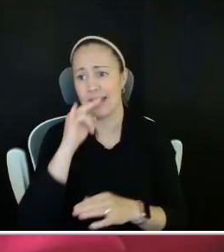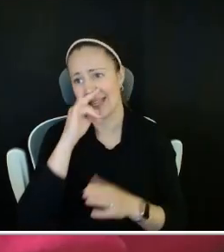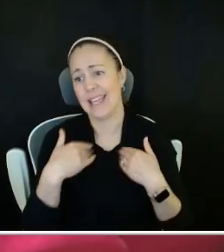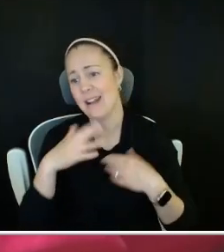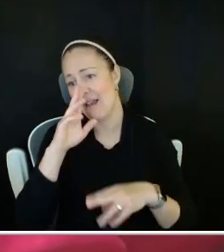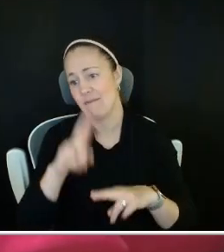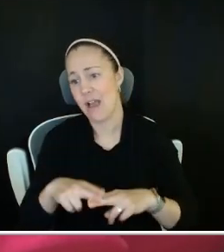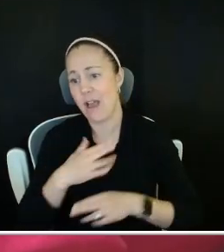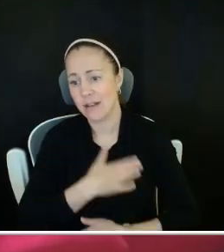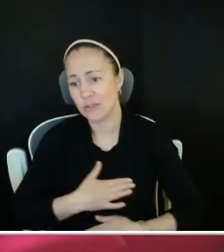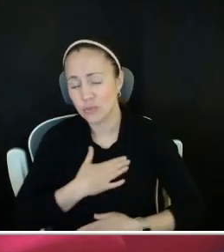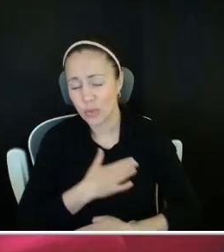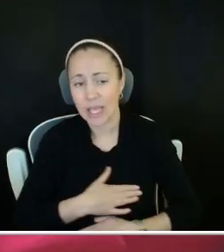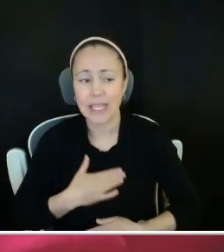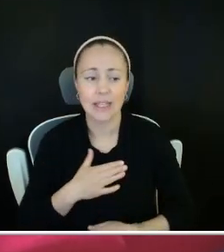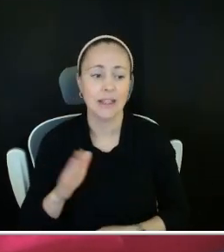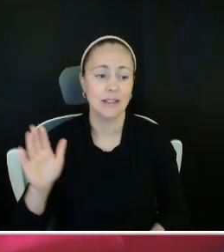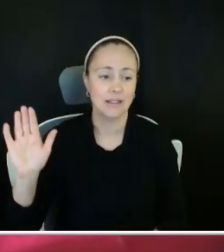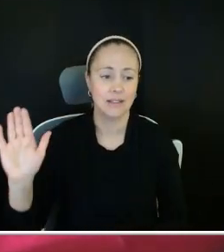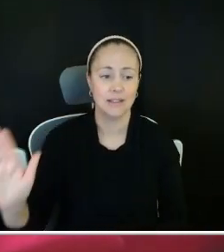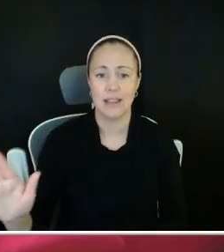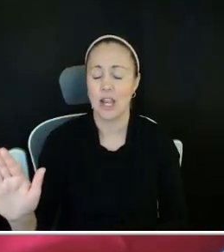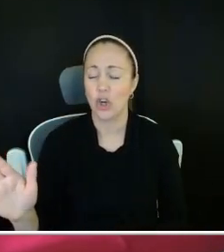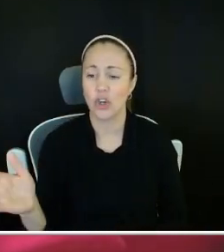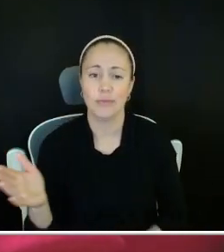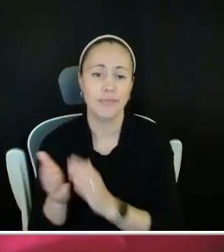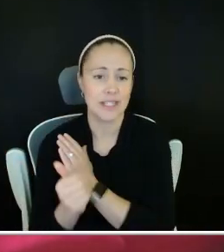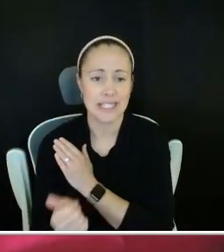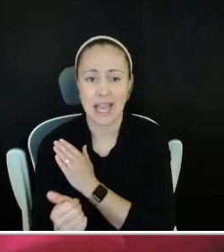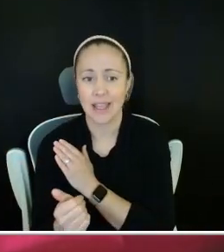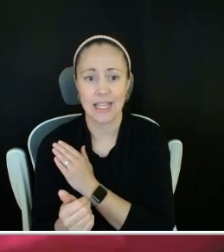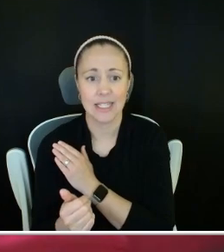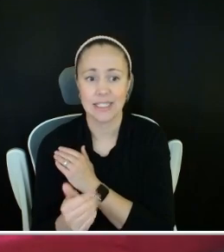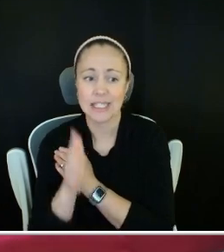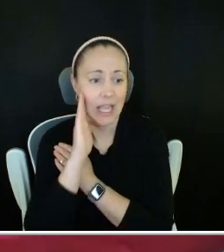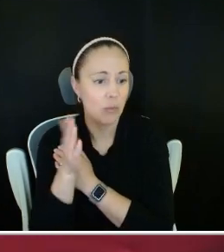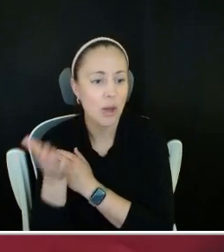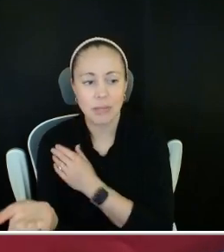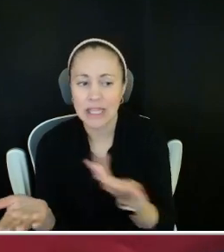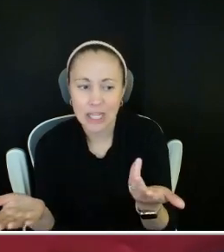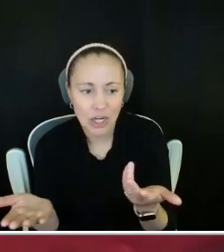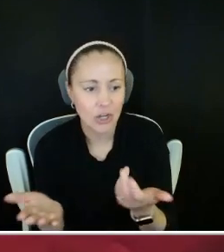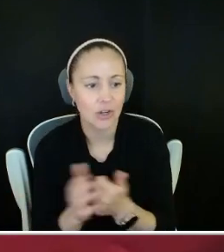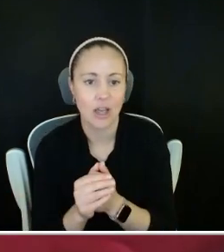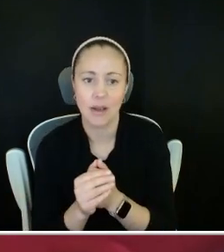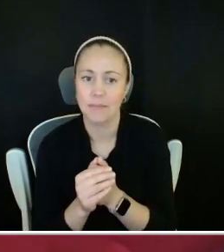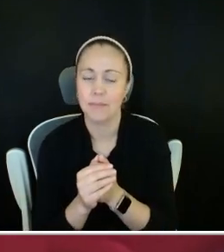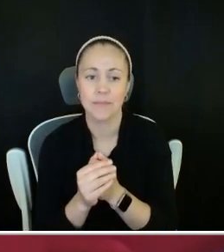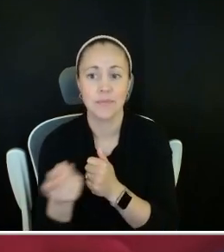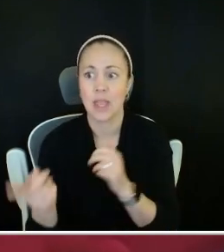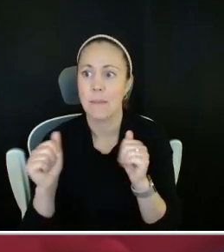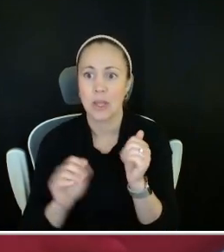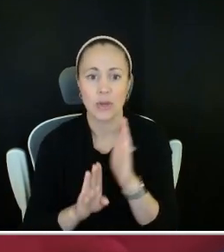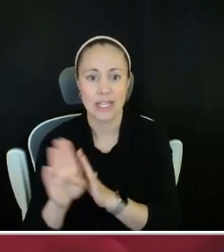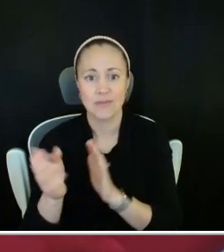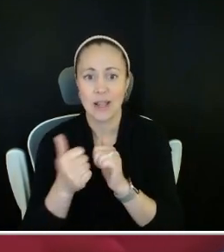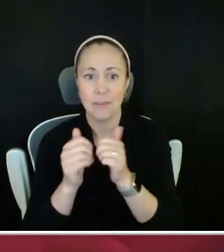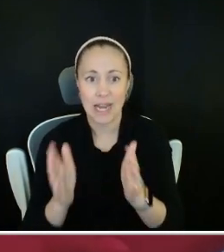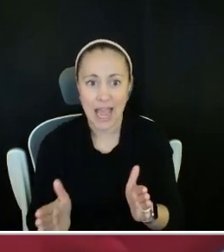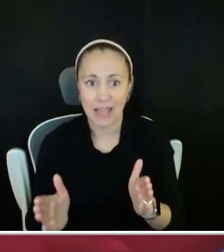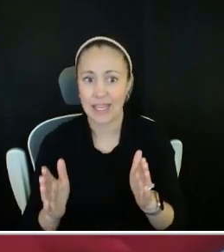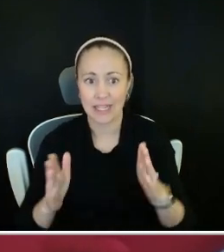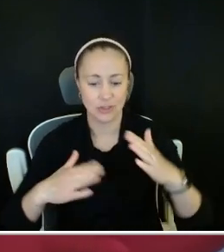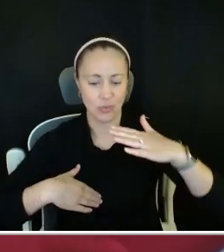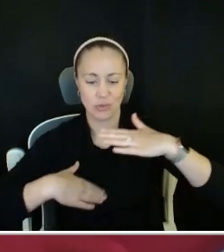His talent, his or her talent, is going to be there. You can build up an athlete only to a